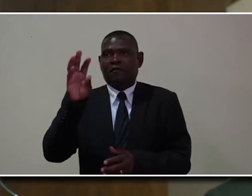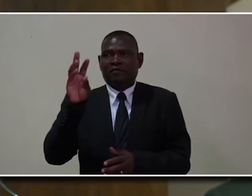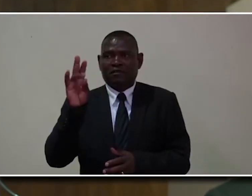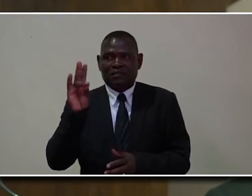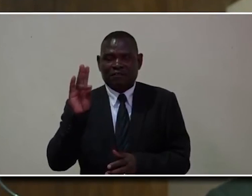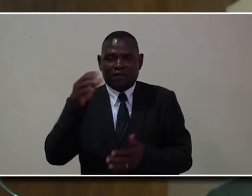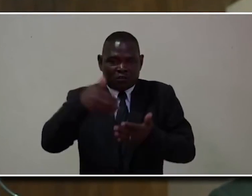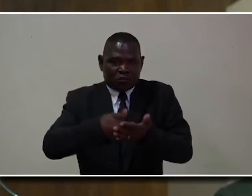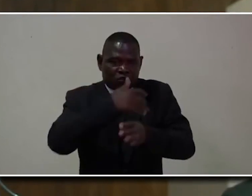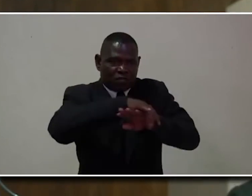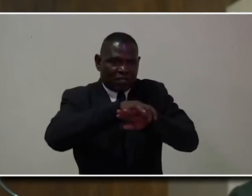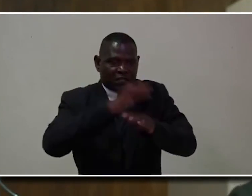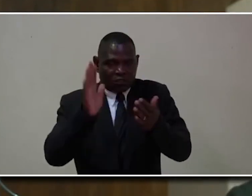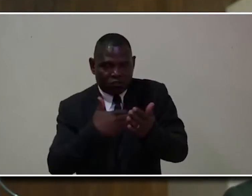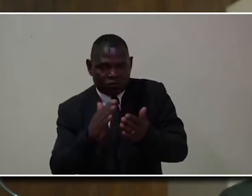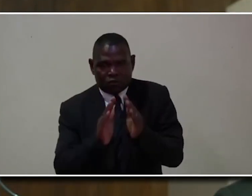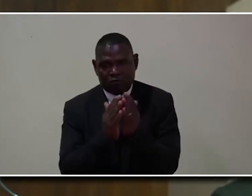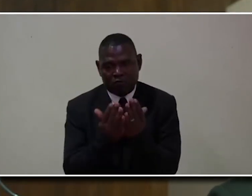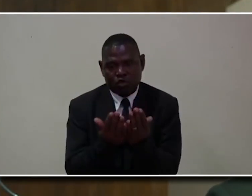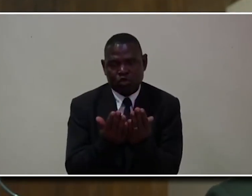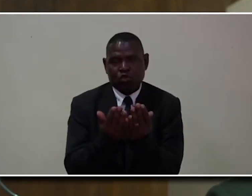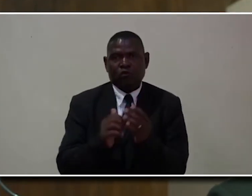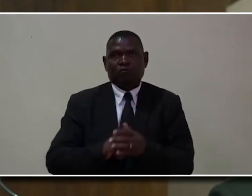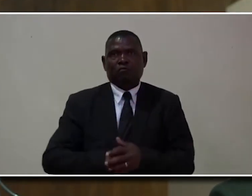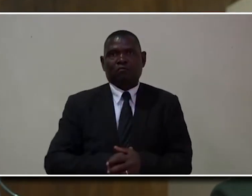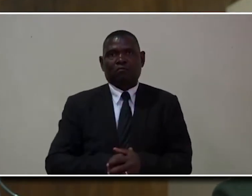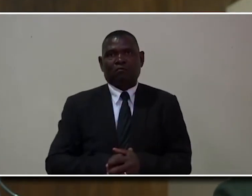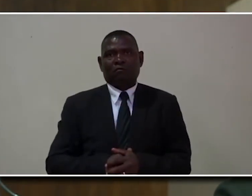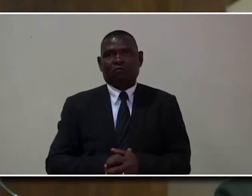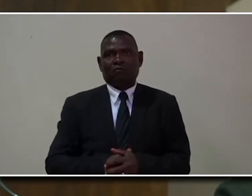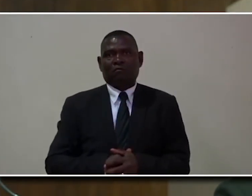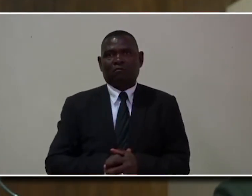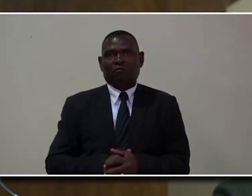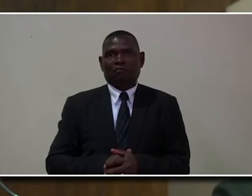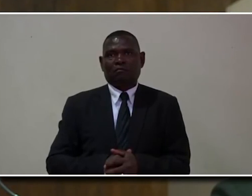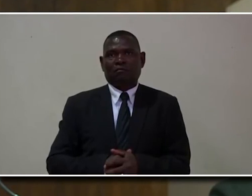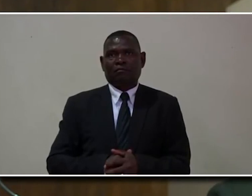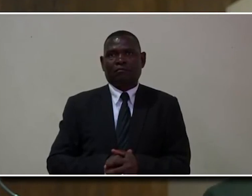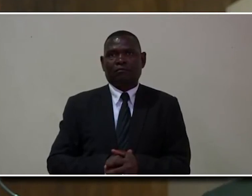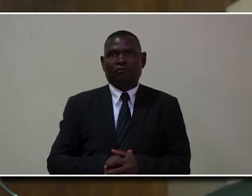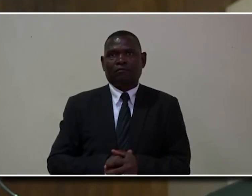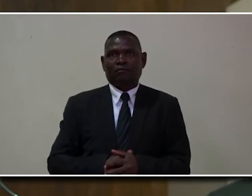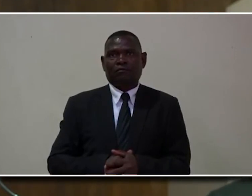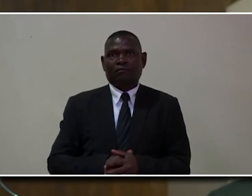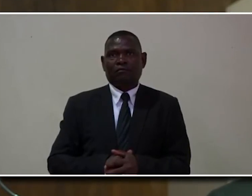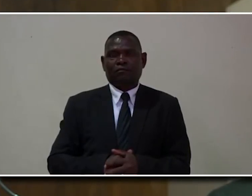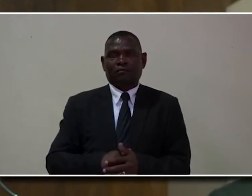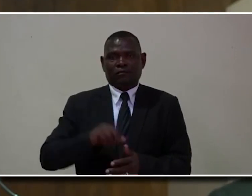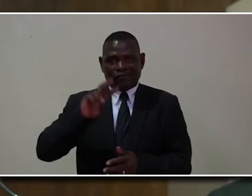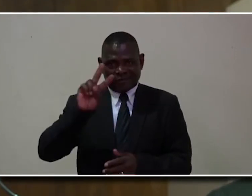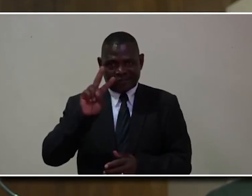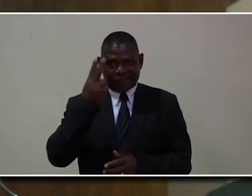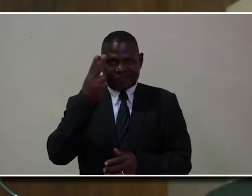Hymnal. 447 mukabuku kasopano kachingerezi kakachisi watu watumwi wasopano. The second hymn will